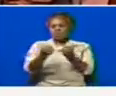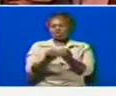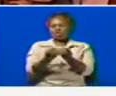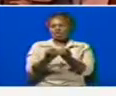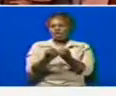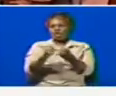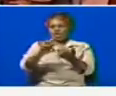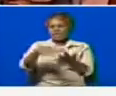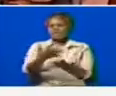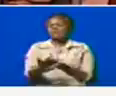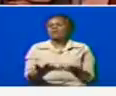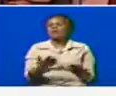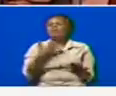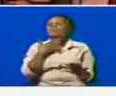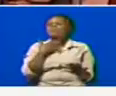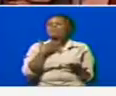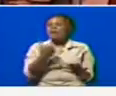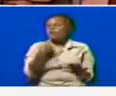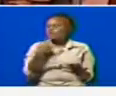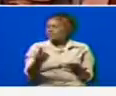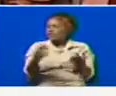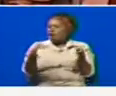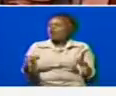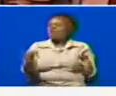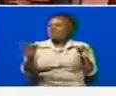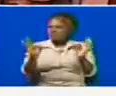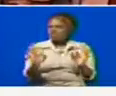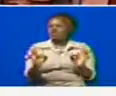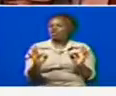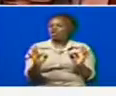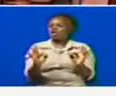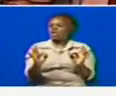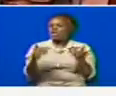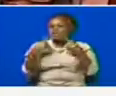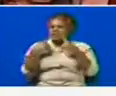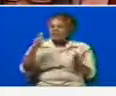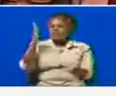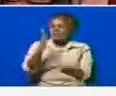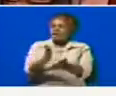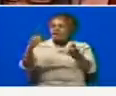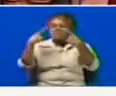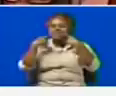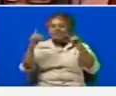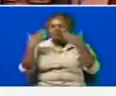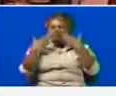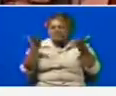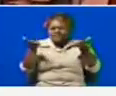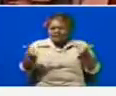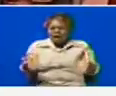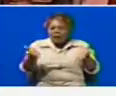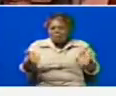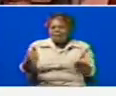media. We wish to reiterate that the official results are those verified and announced at this